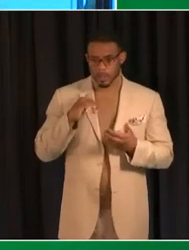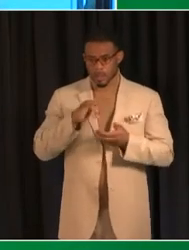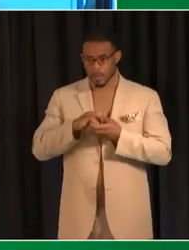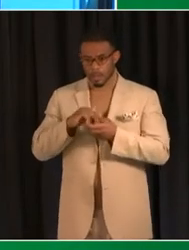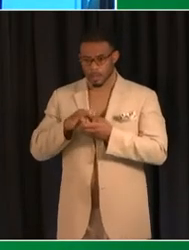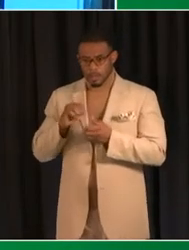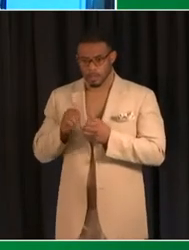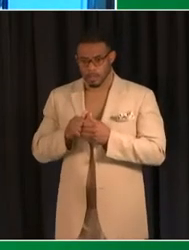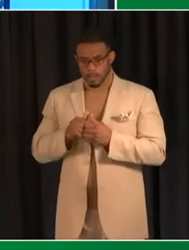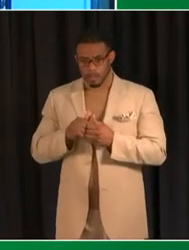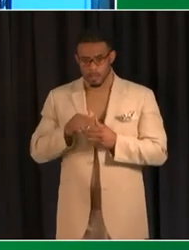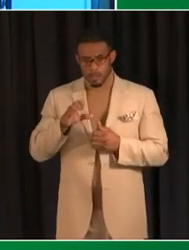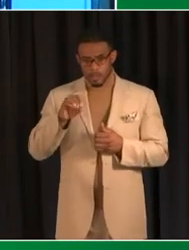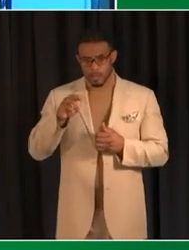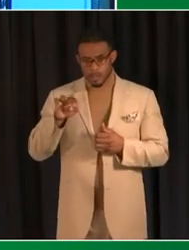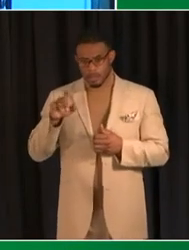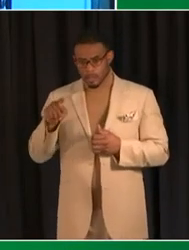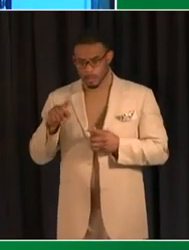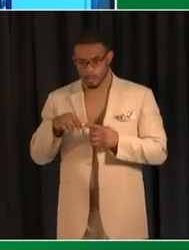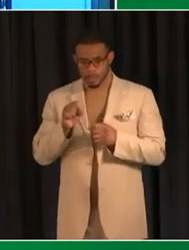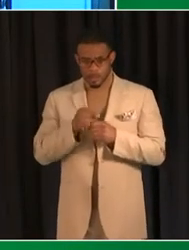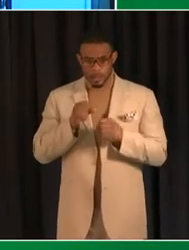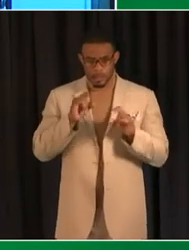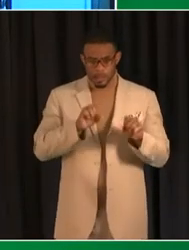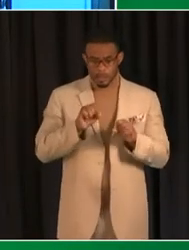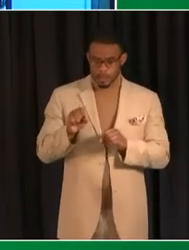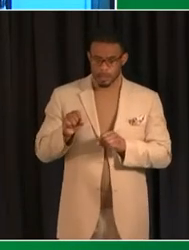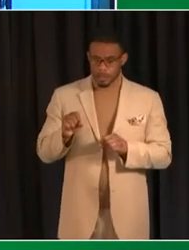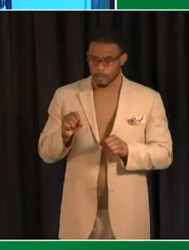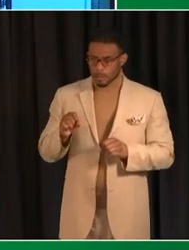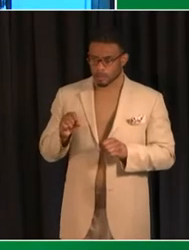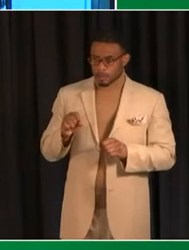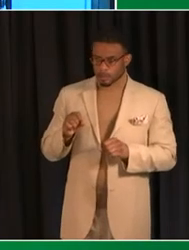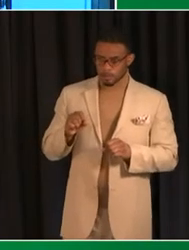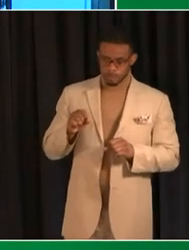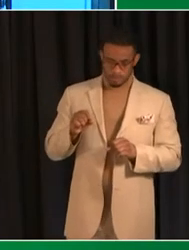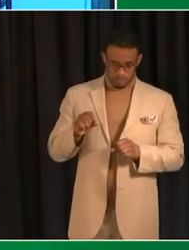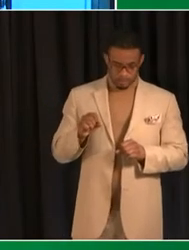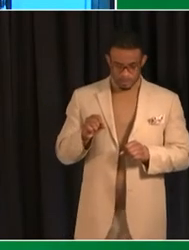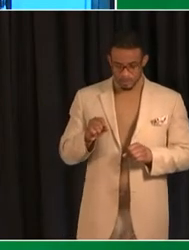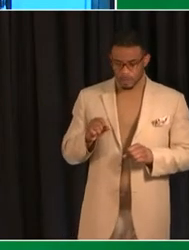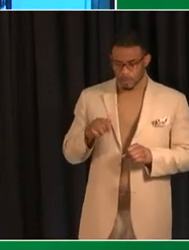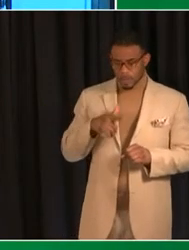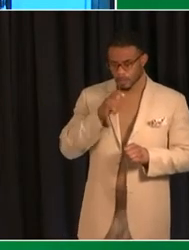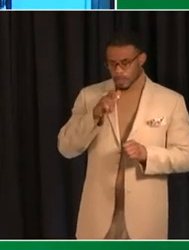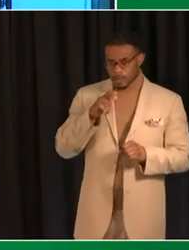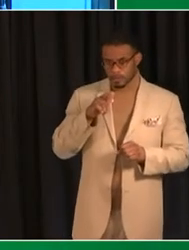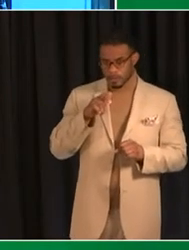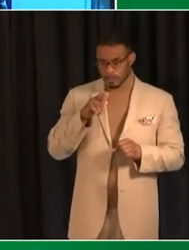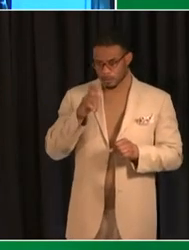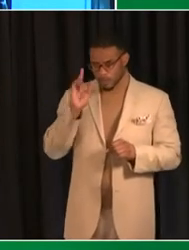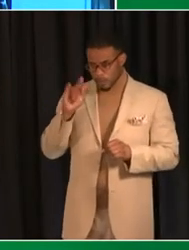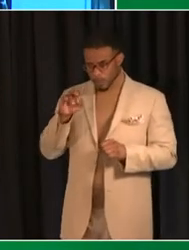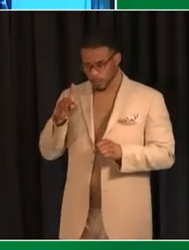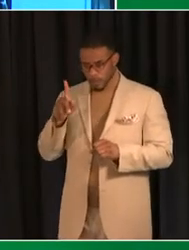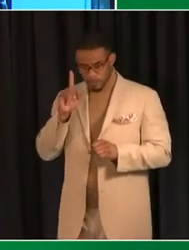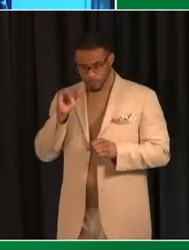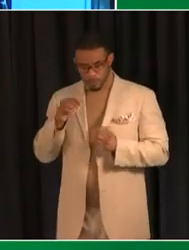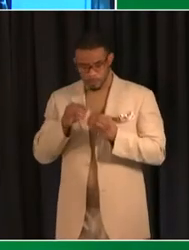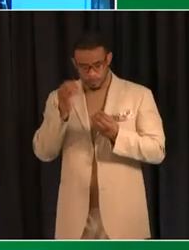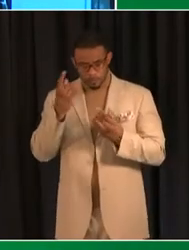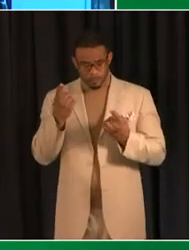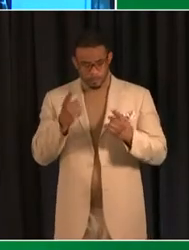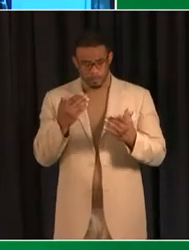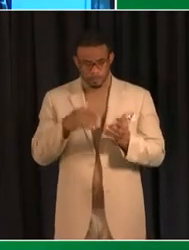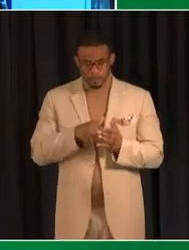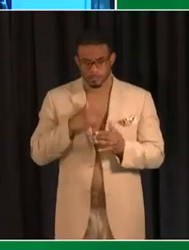We had a partnership with Comcast to make that possible. We're gonna, once the park is open, we'll